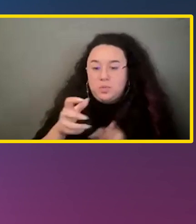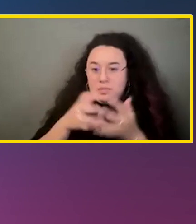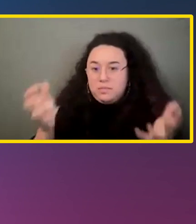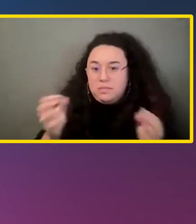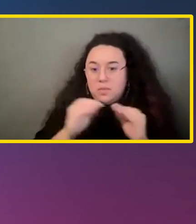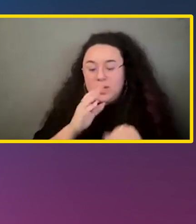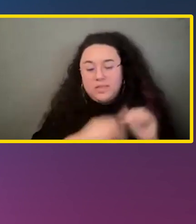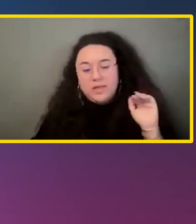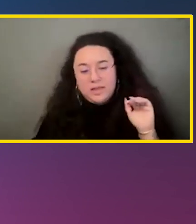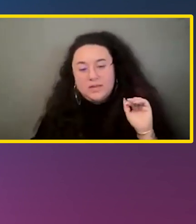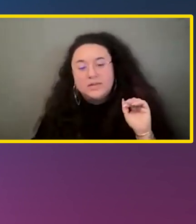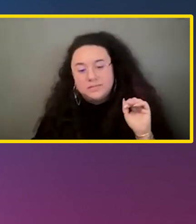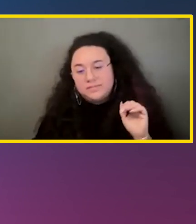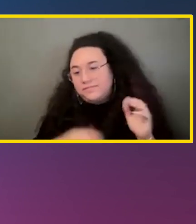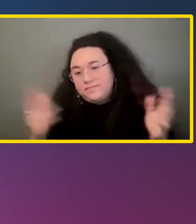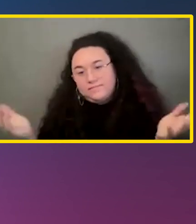lot more than,